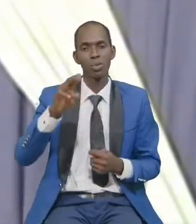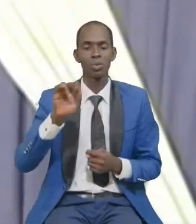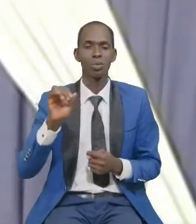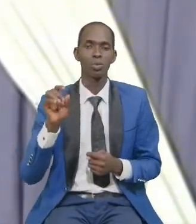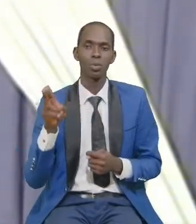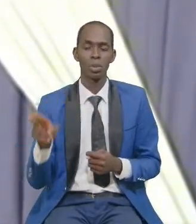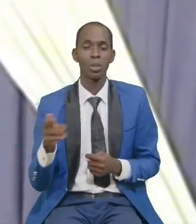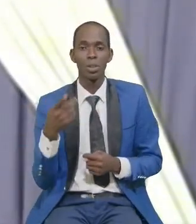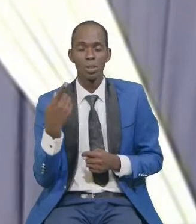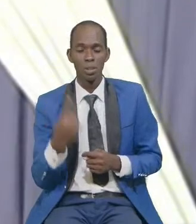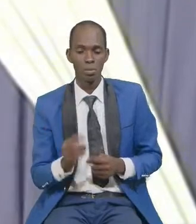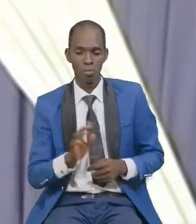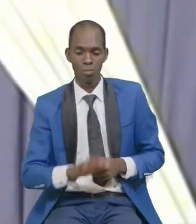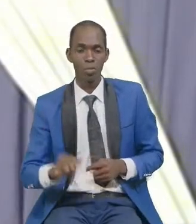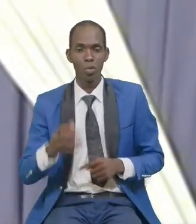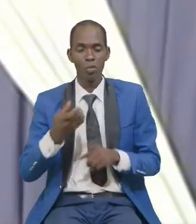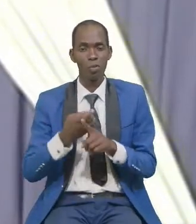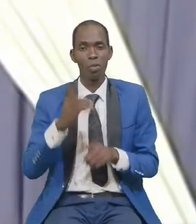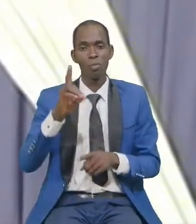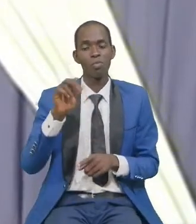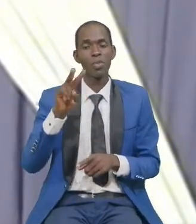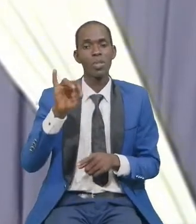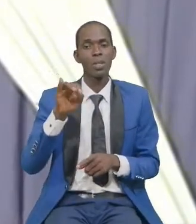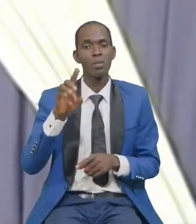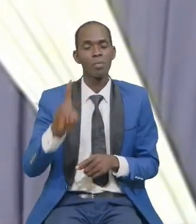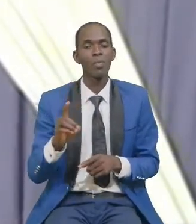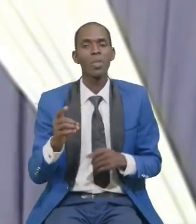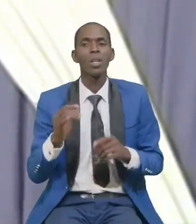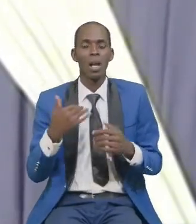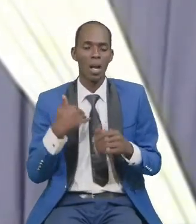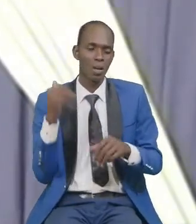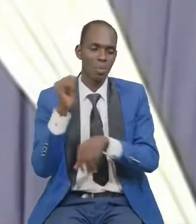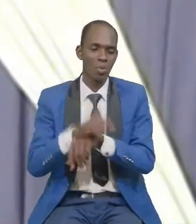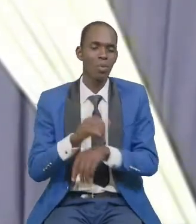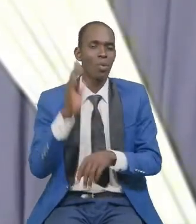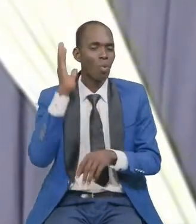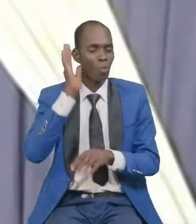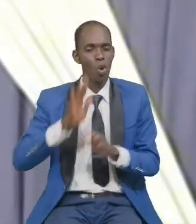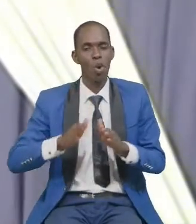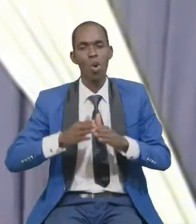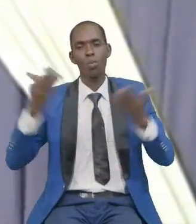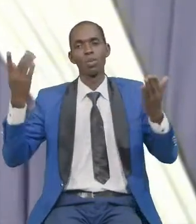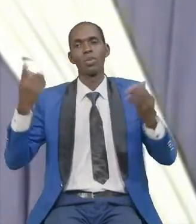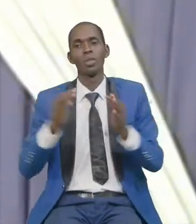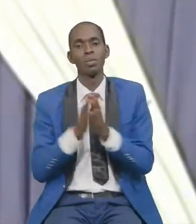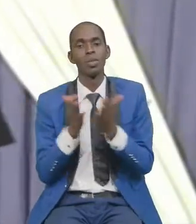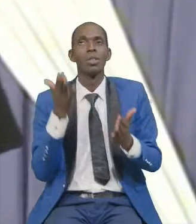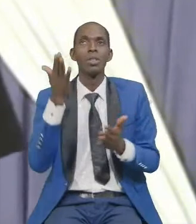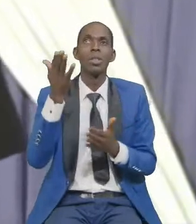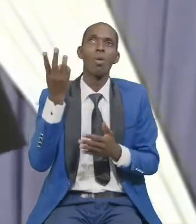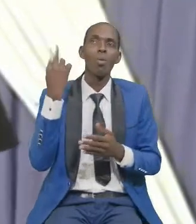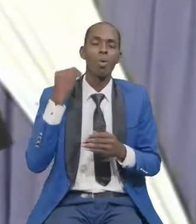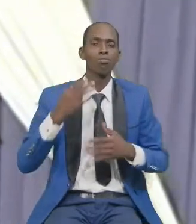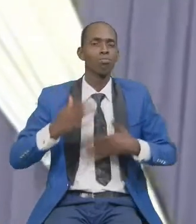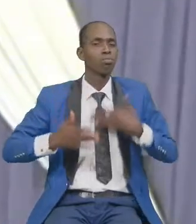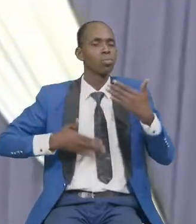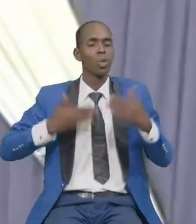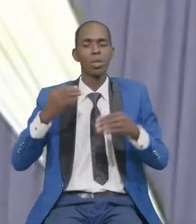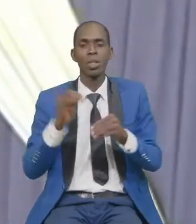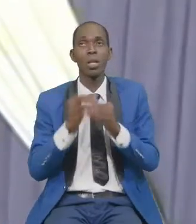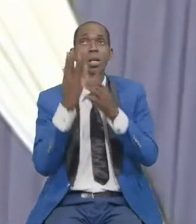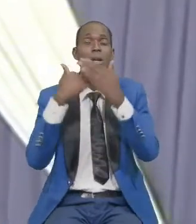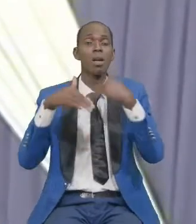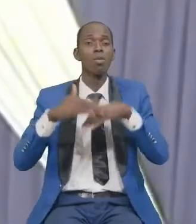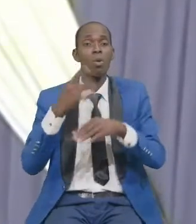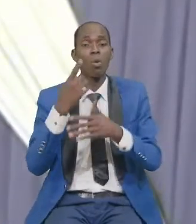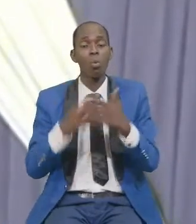David, he has prevailed. He's going to open the book. There was joy in heaven. What nobody